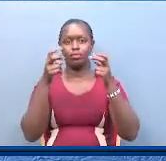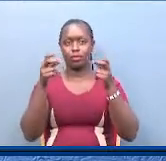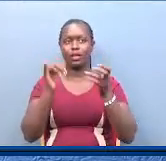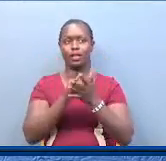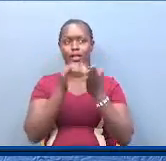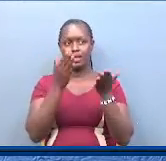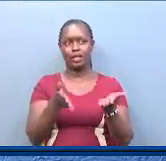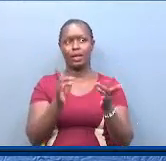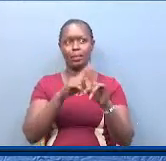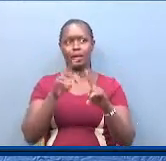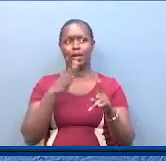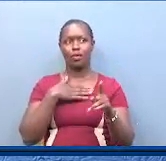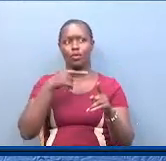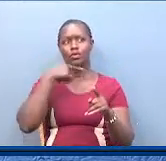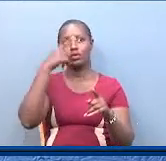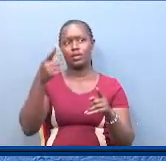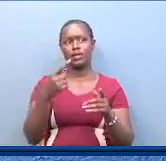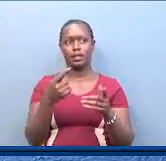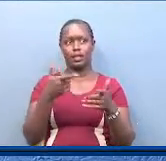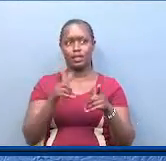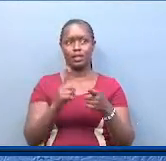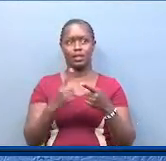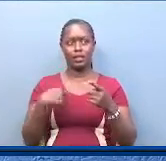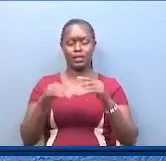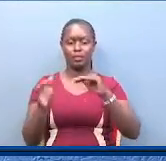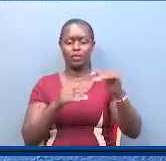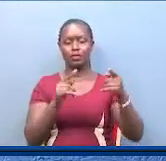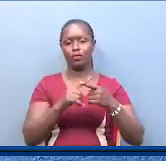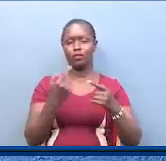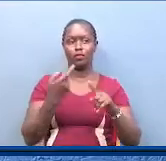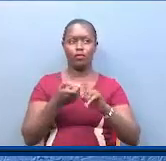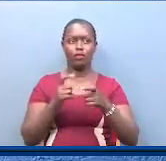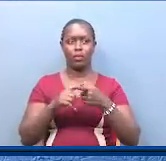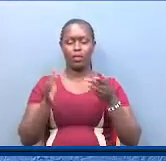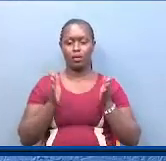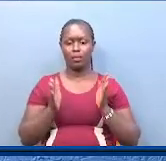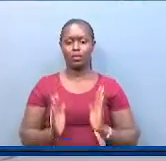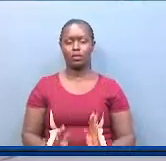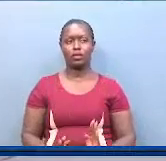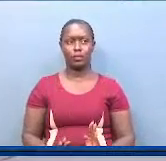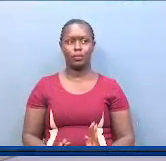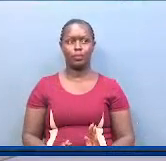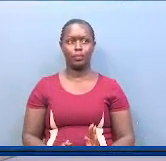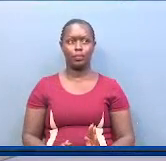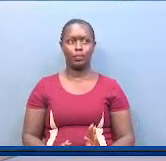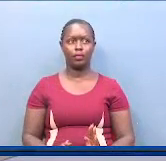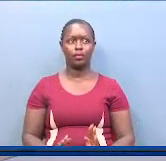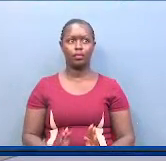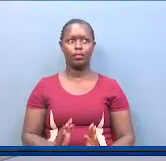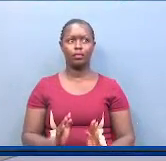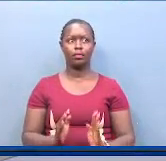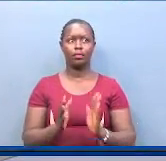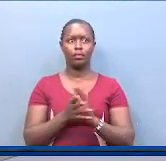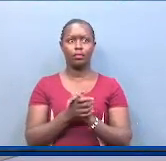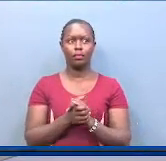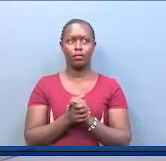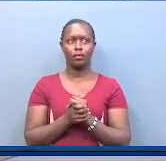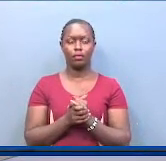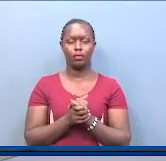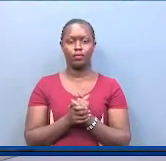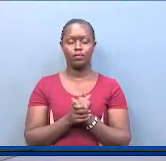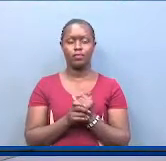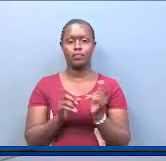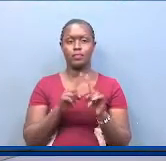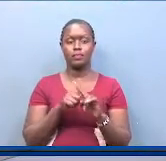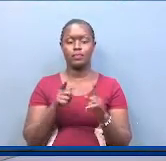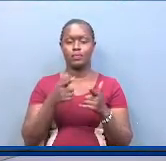But this is what I want to say. Uh-huh. Let us move away from the personalities, because that you actually brought it, so we have to finish. No. Go ahead. But